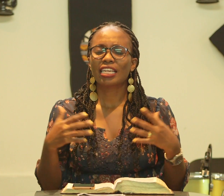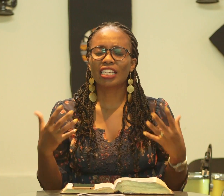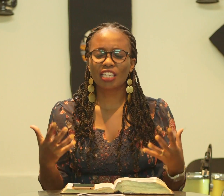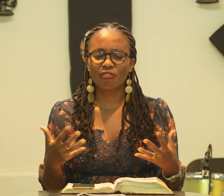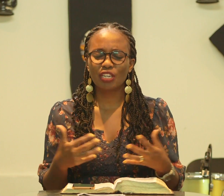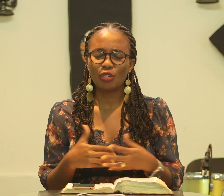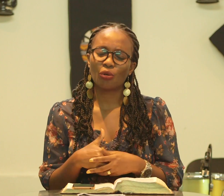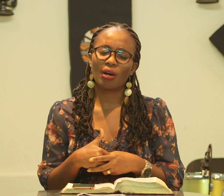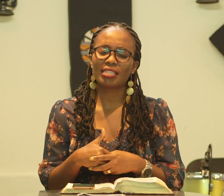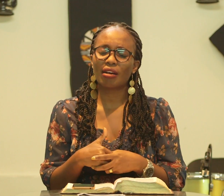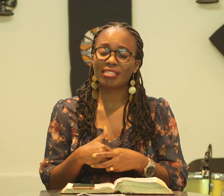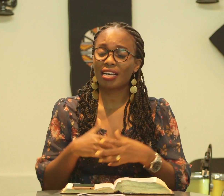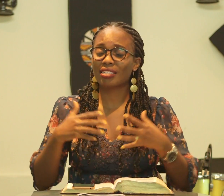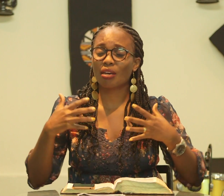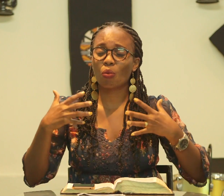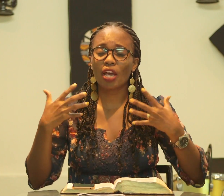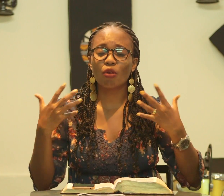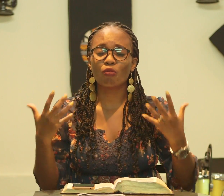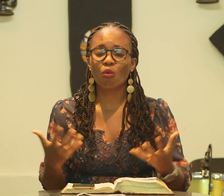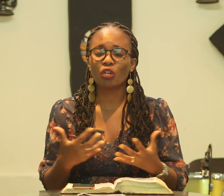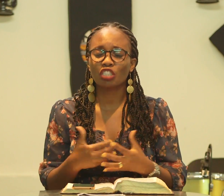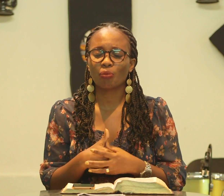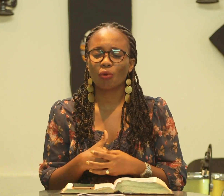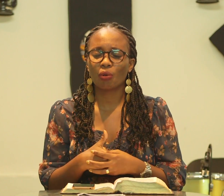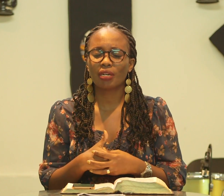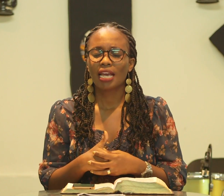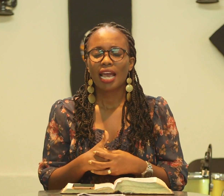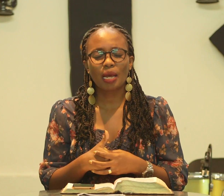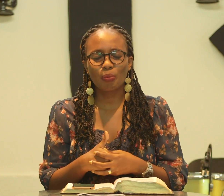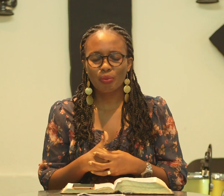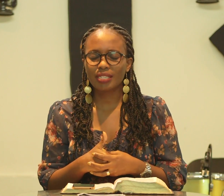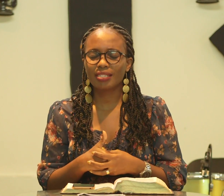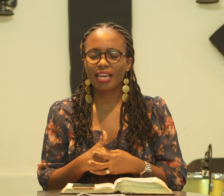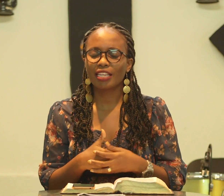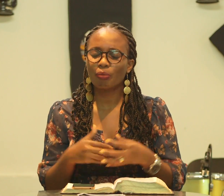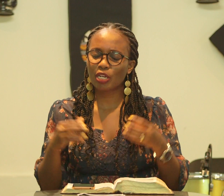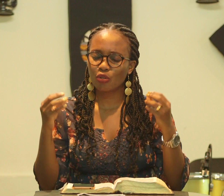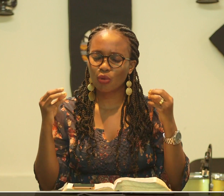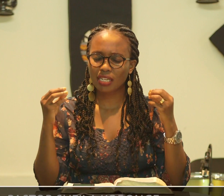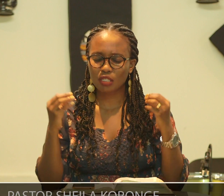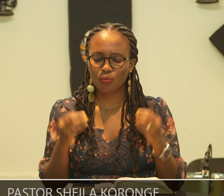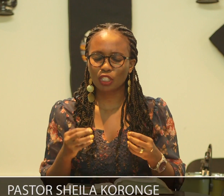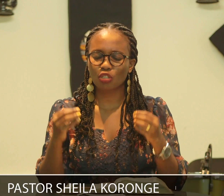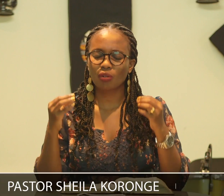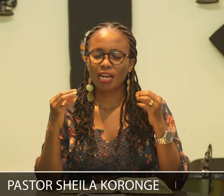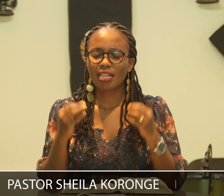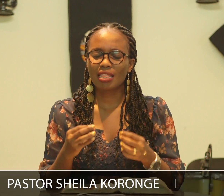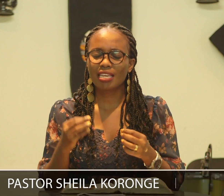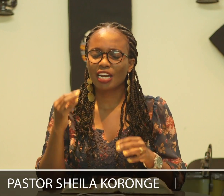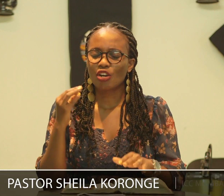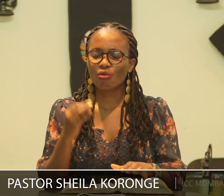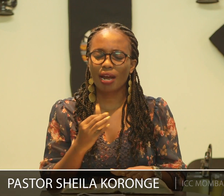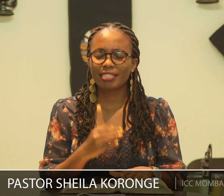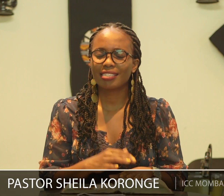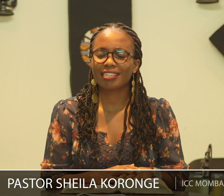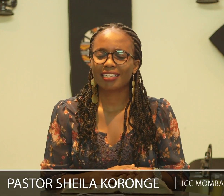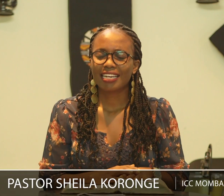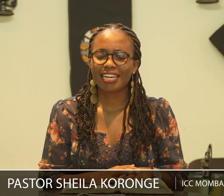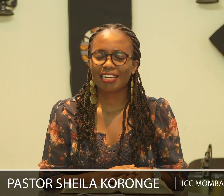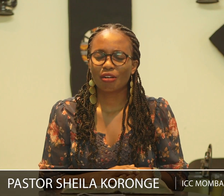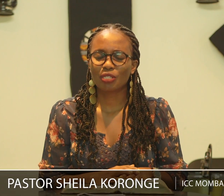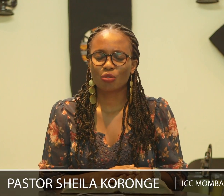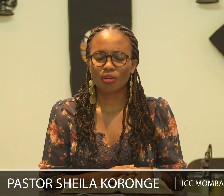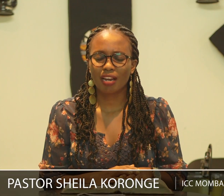feet, giving, you know, as a way of worship, oh Lord. And I pray today that may you do a special thing right